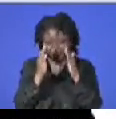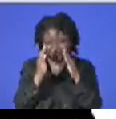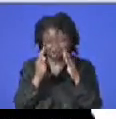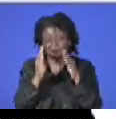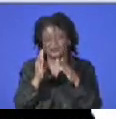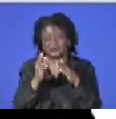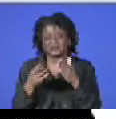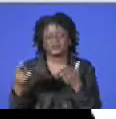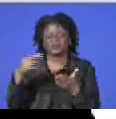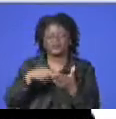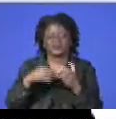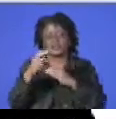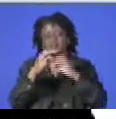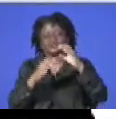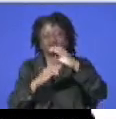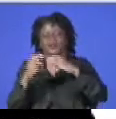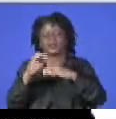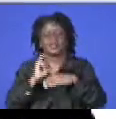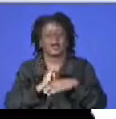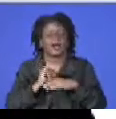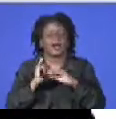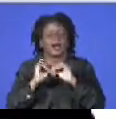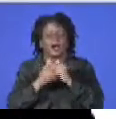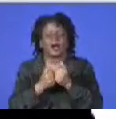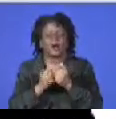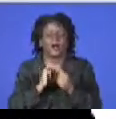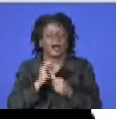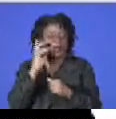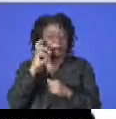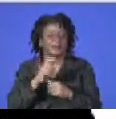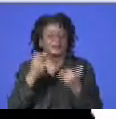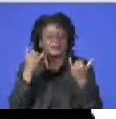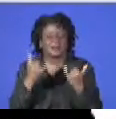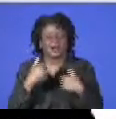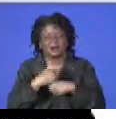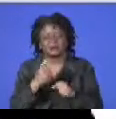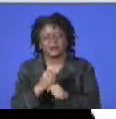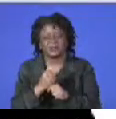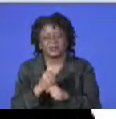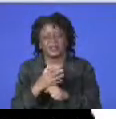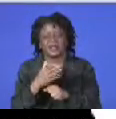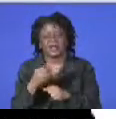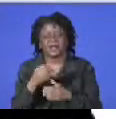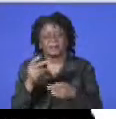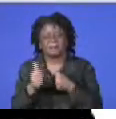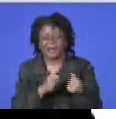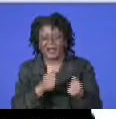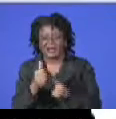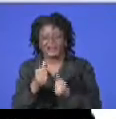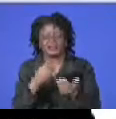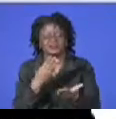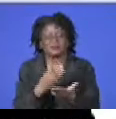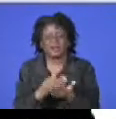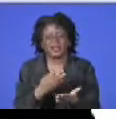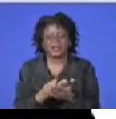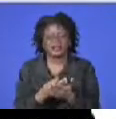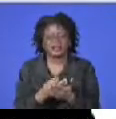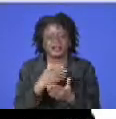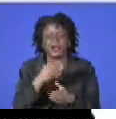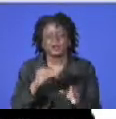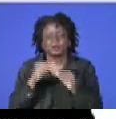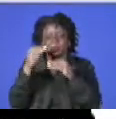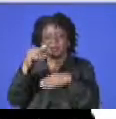and reconstruct how I must now formulate and manage finances and put